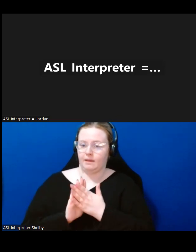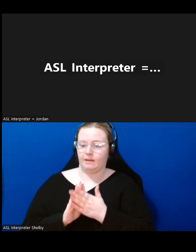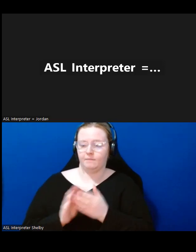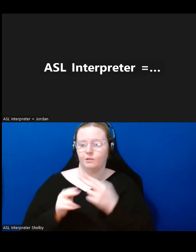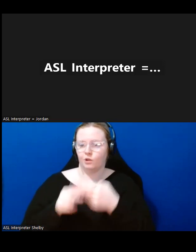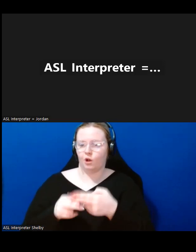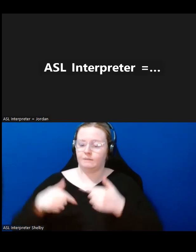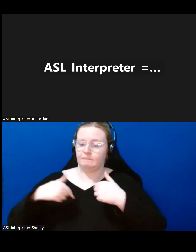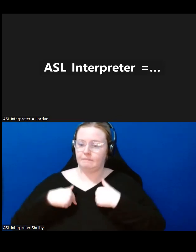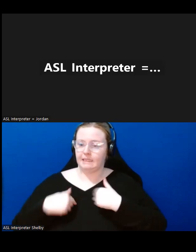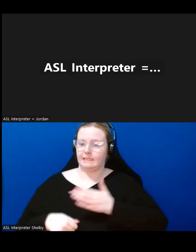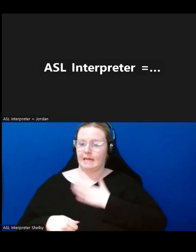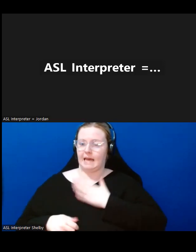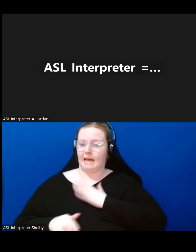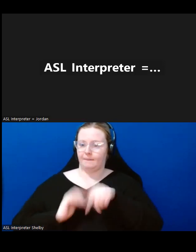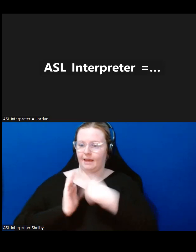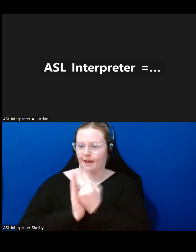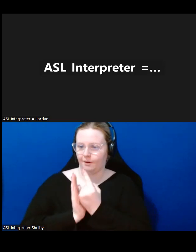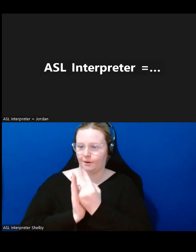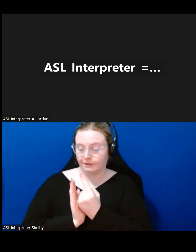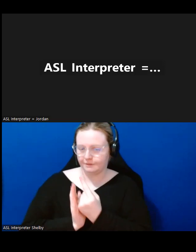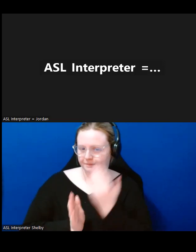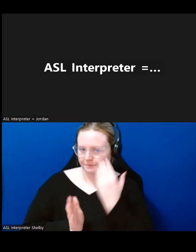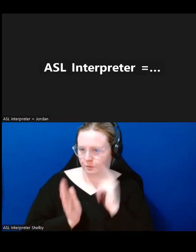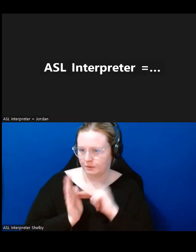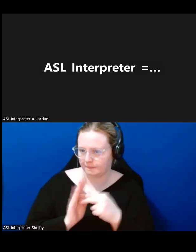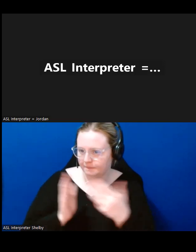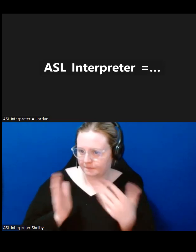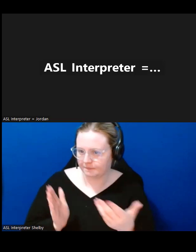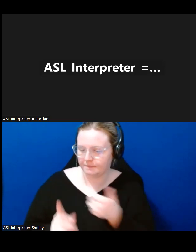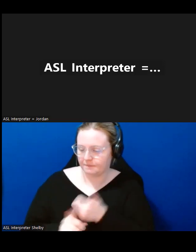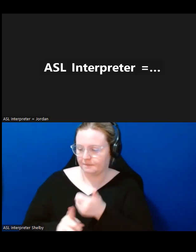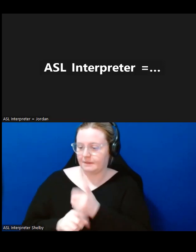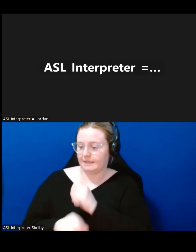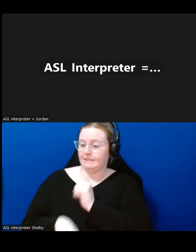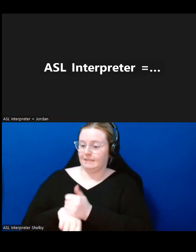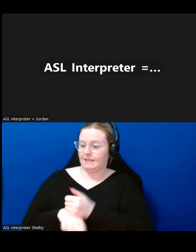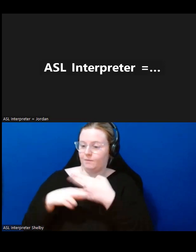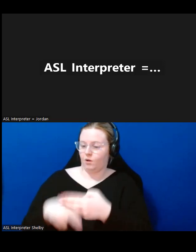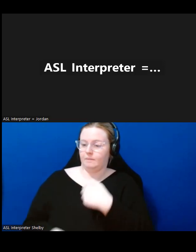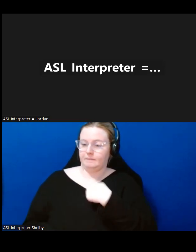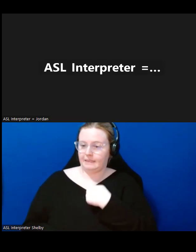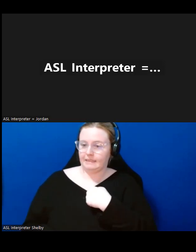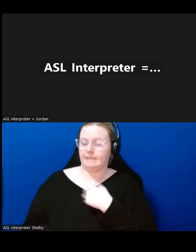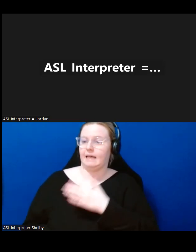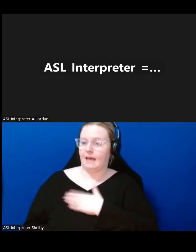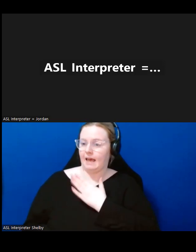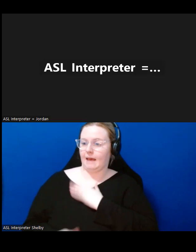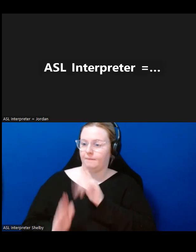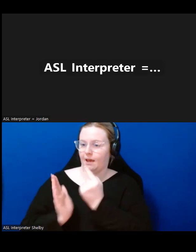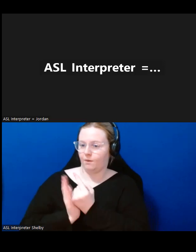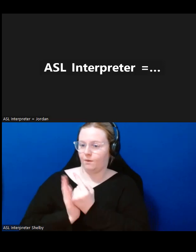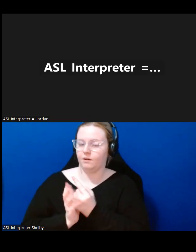we all know what that means, being on the call. So they morphed into me happy hour. And a big thanks goes